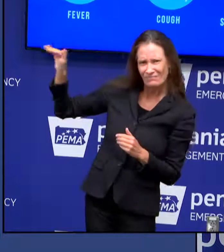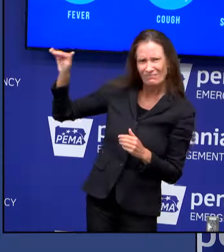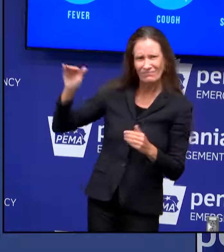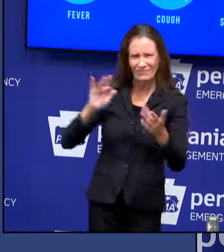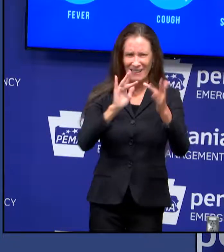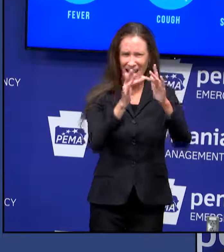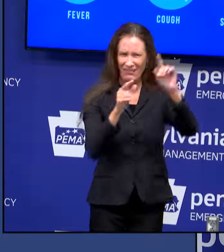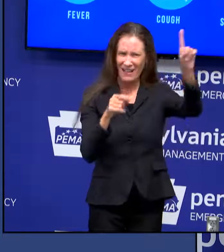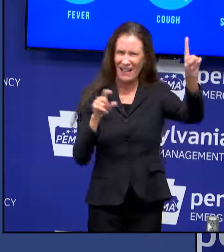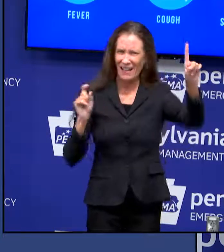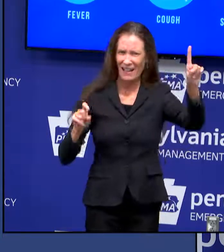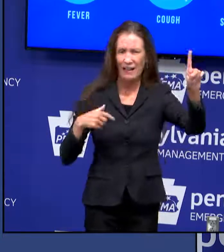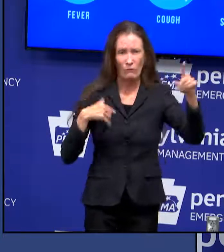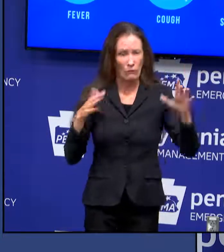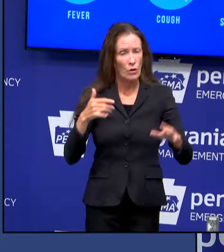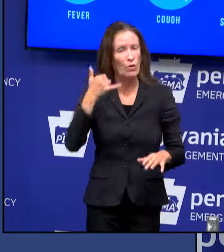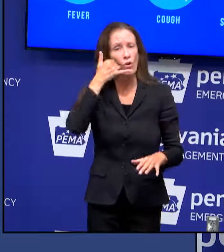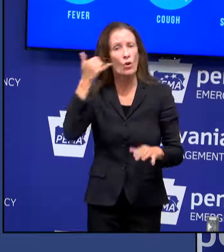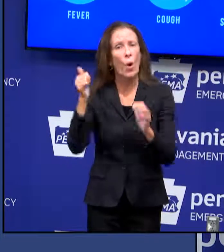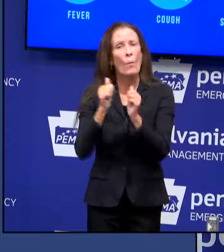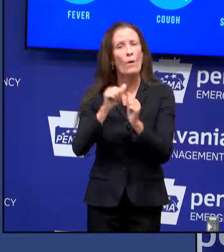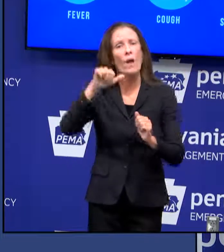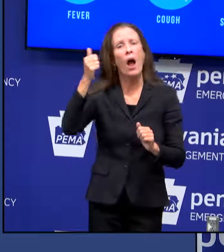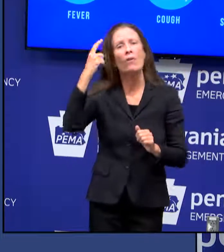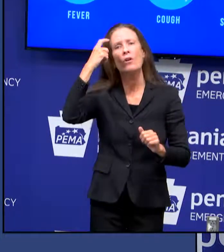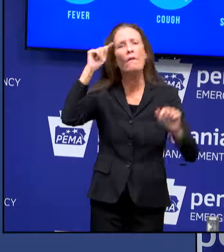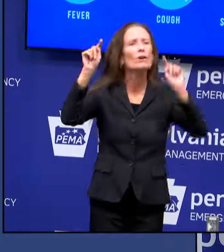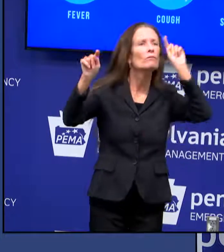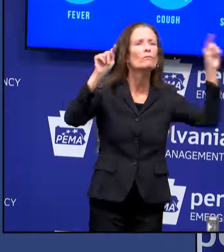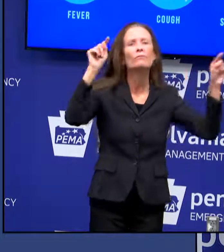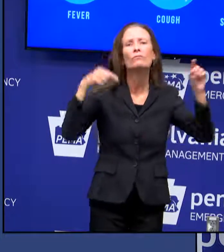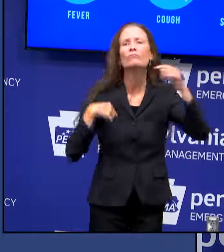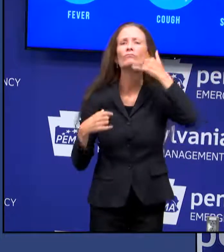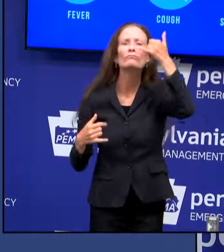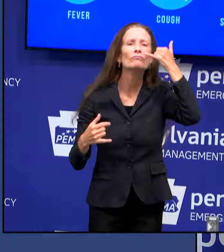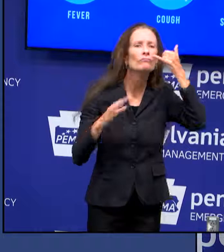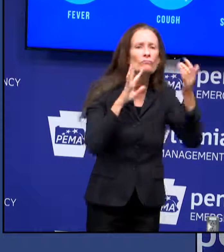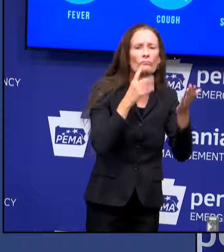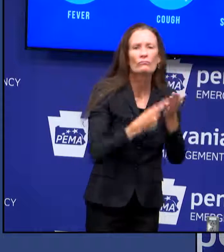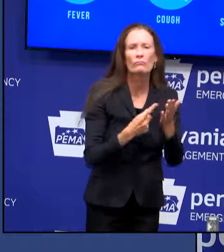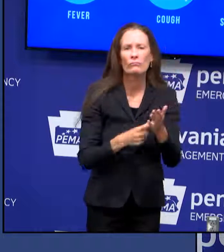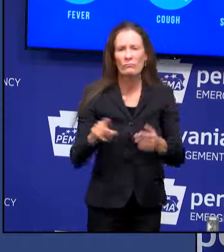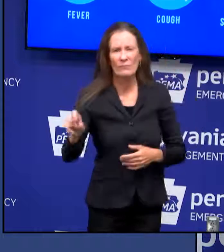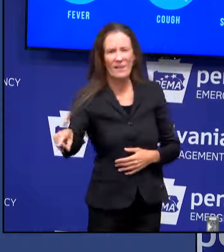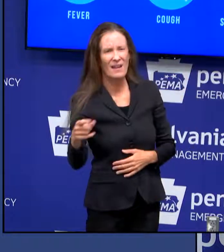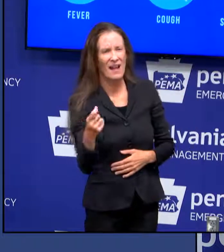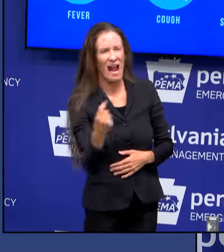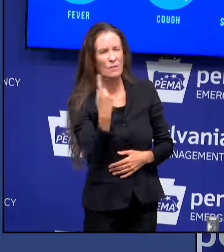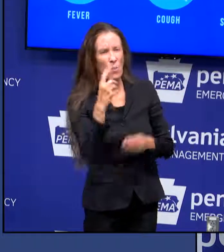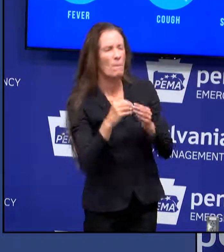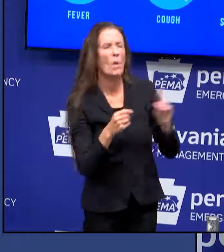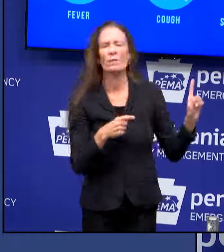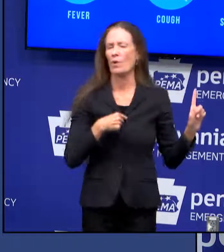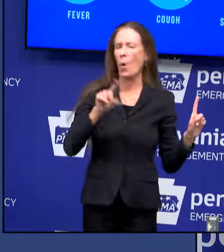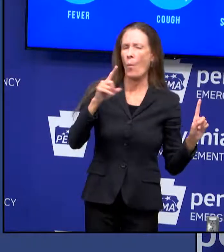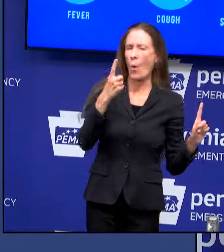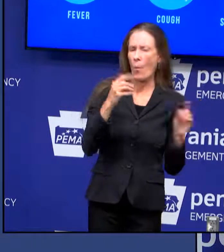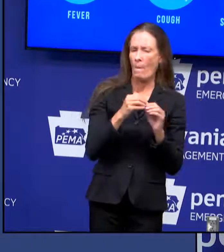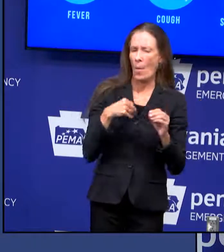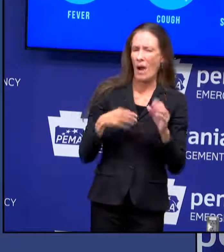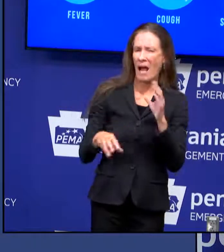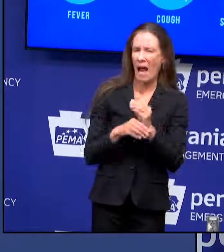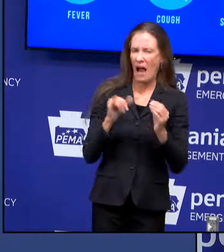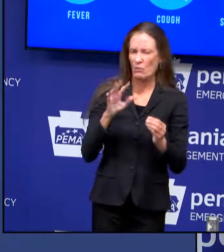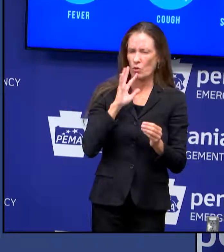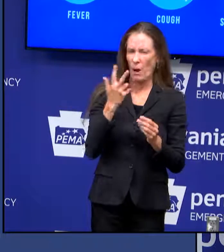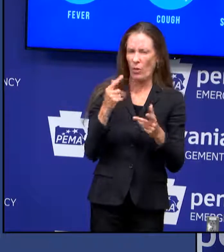this, Republicans and Democrats. We have time for one more. Let me just, one of the, there are three things, I mean, in addition to trying to do a